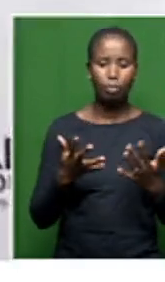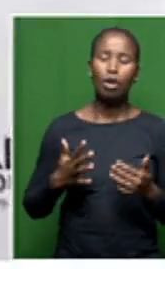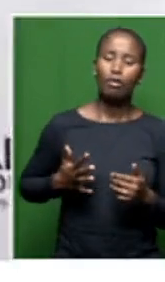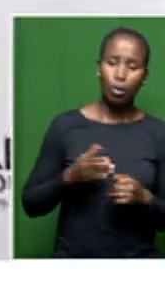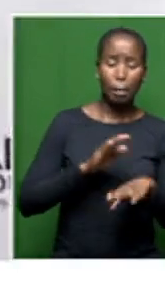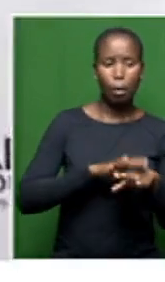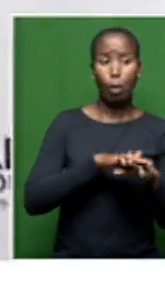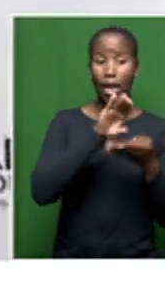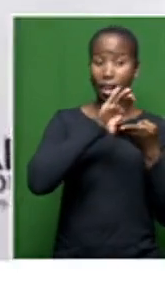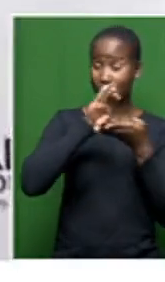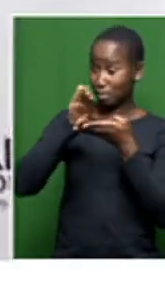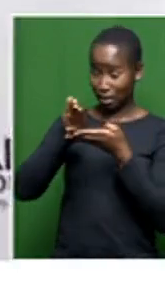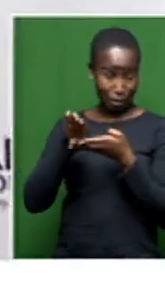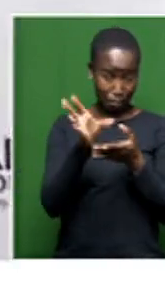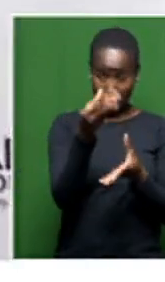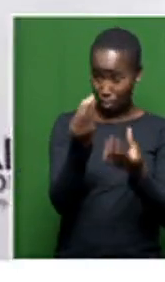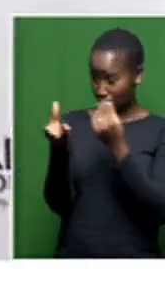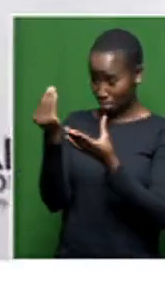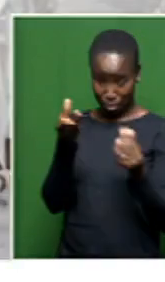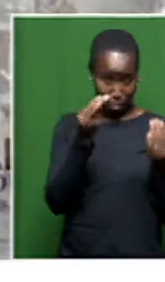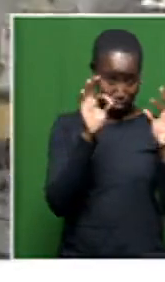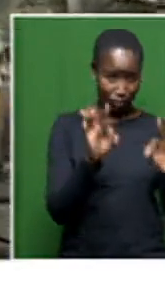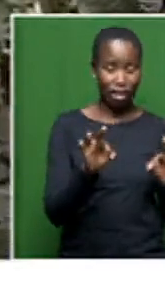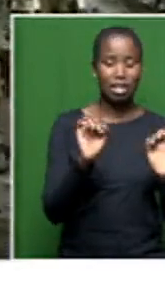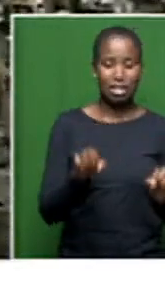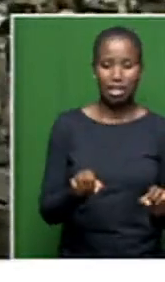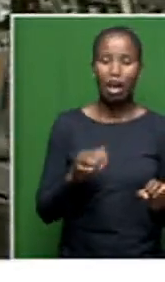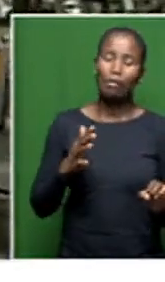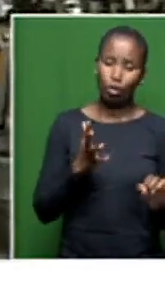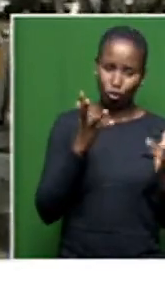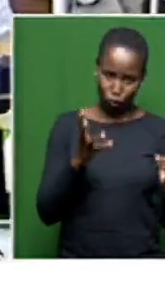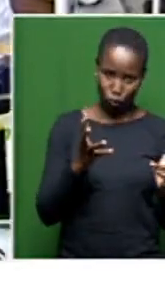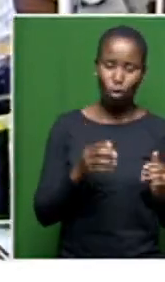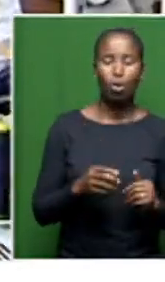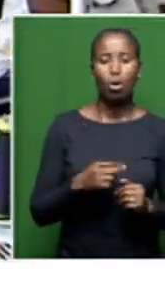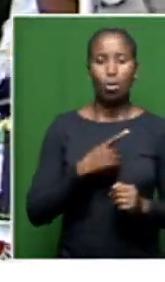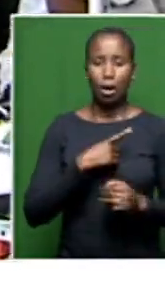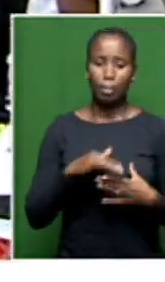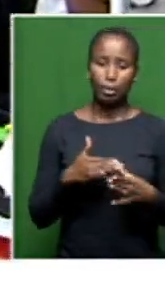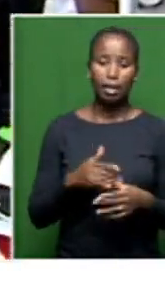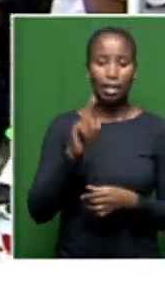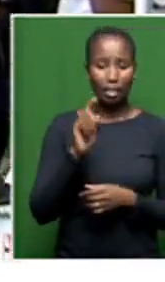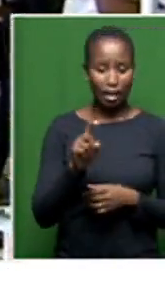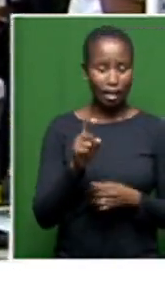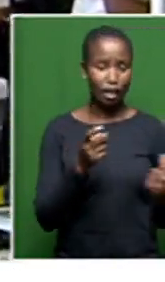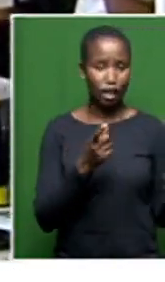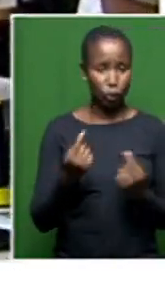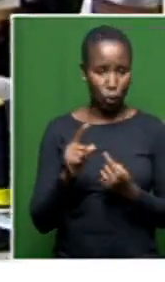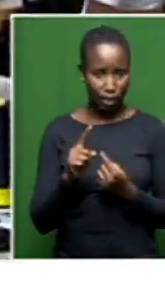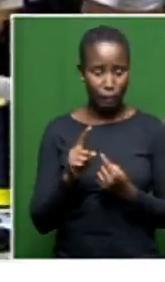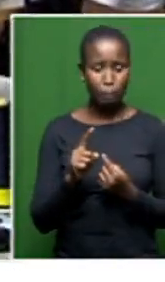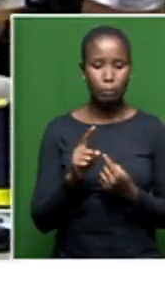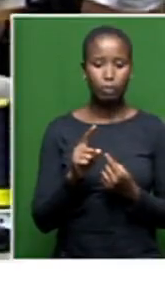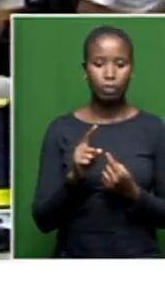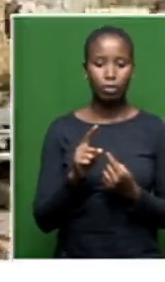much investment as possible and hopefully even exceed it, because it really does talk to the intensity of the